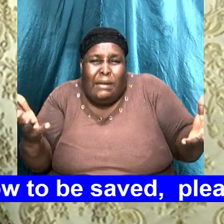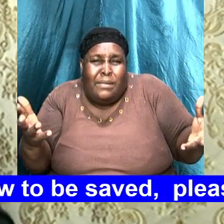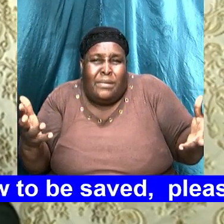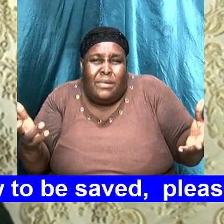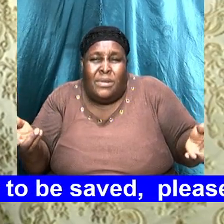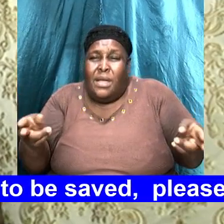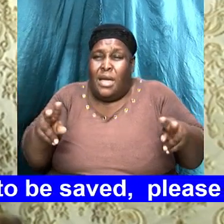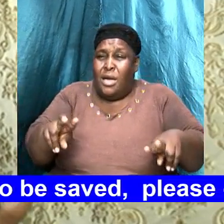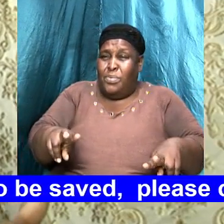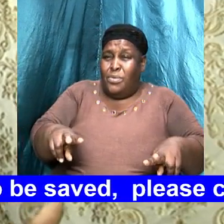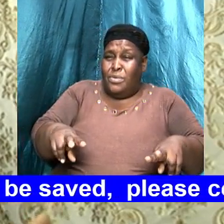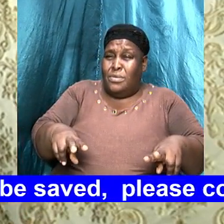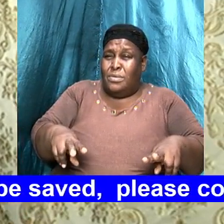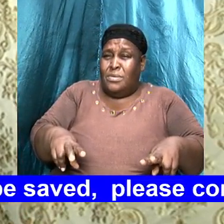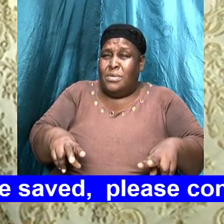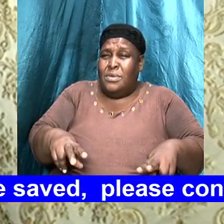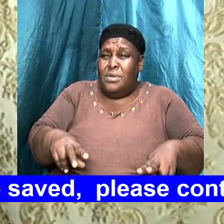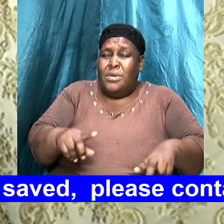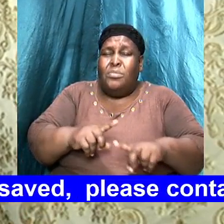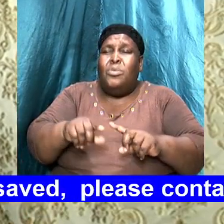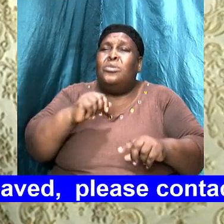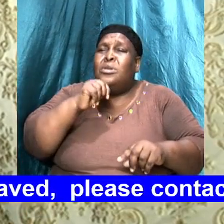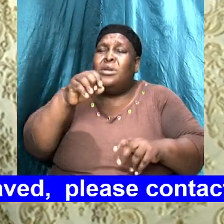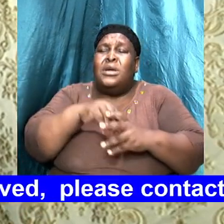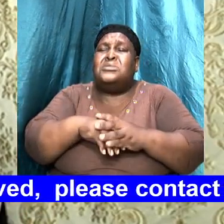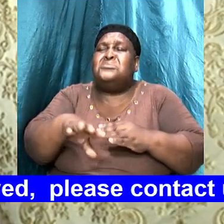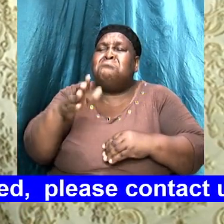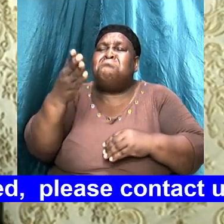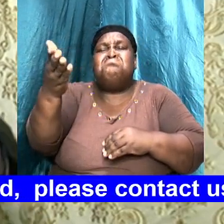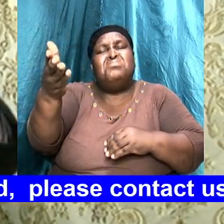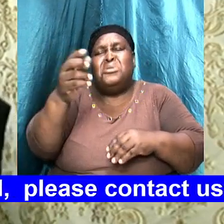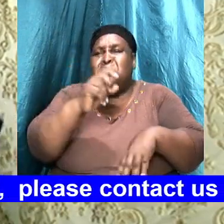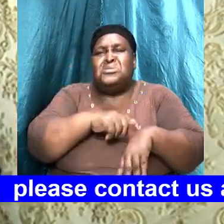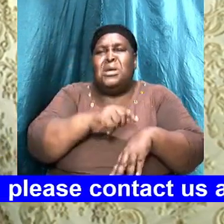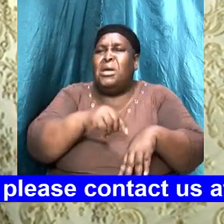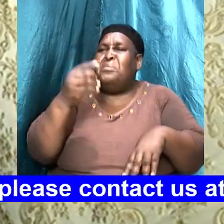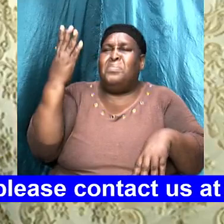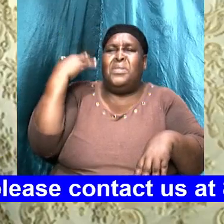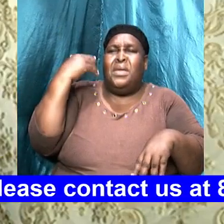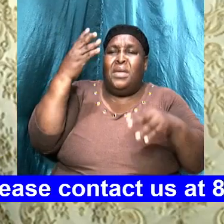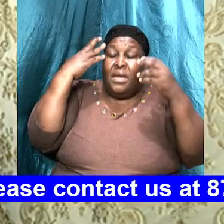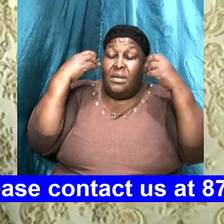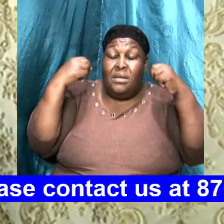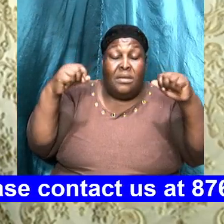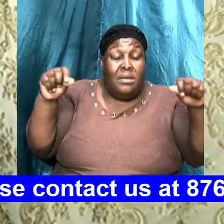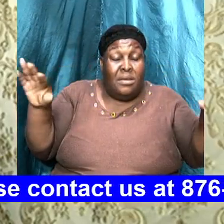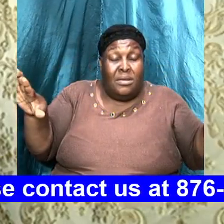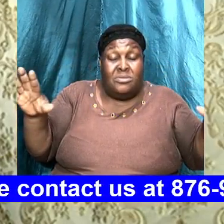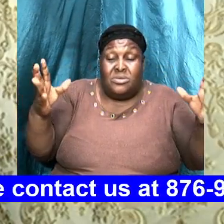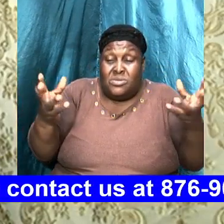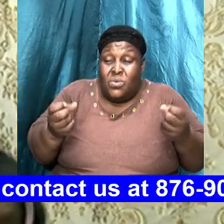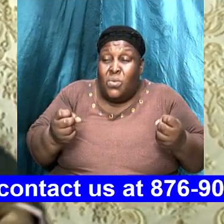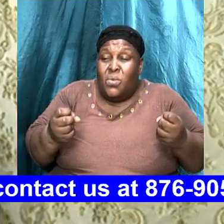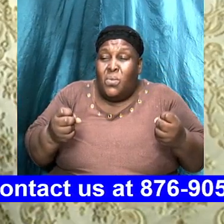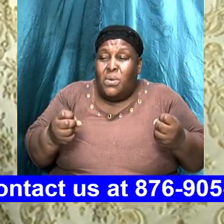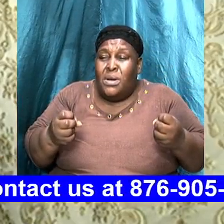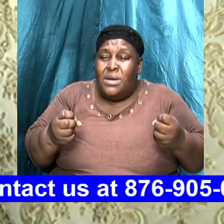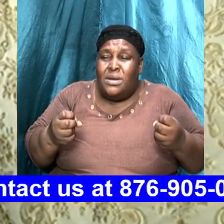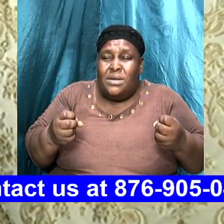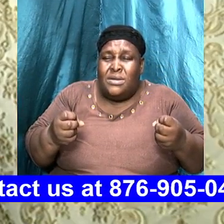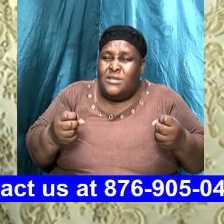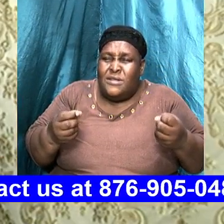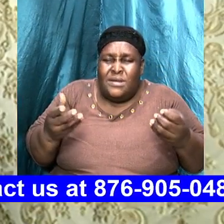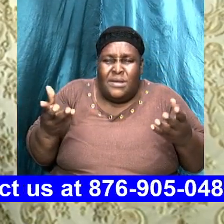but it was not in their time and the angels wanted to look into it so what we